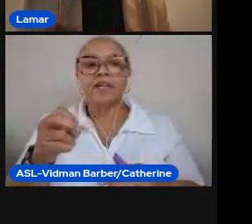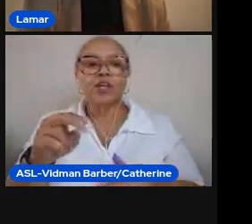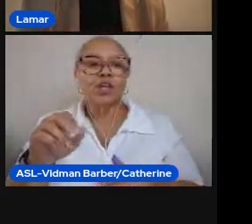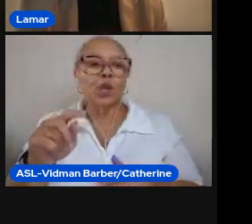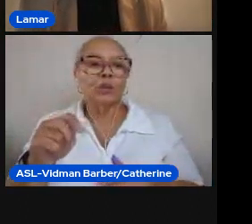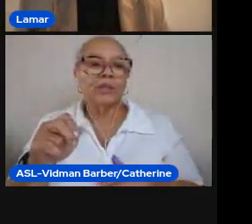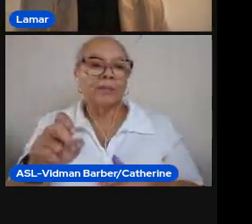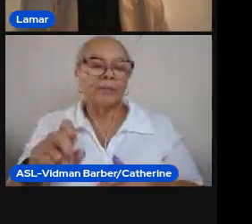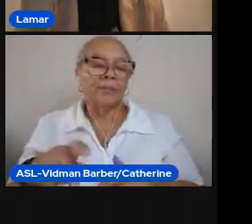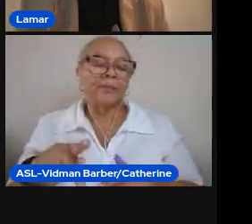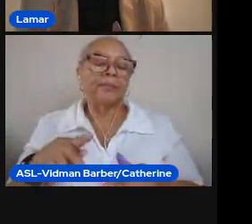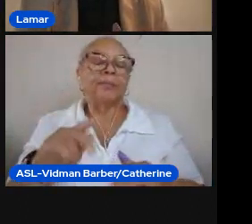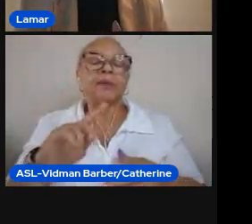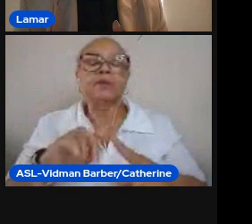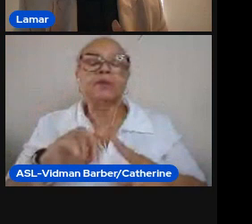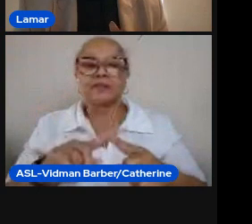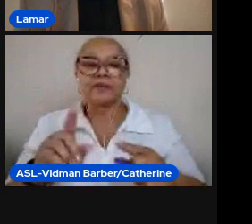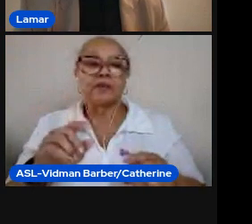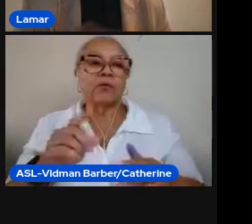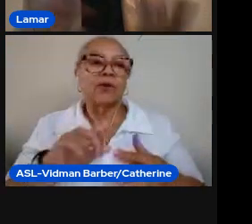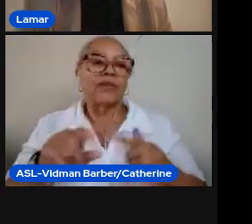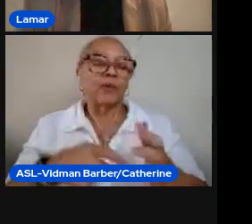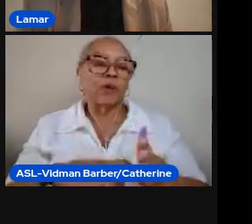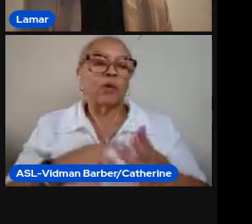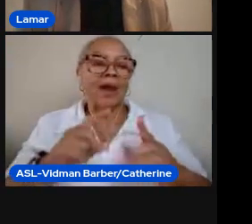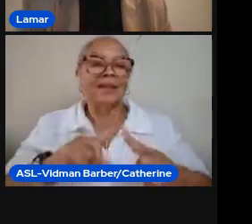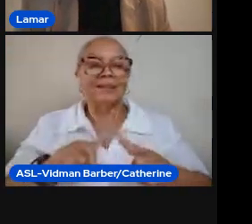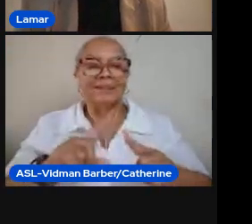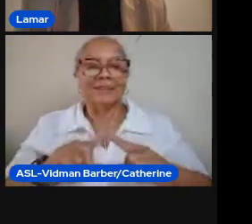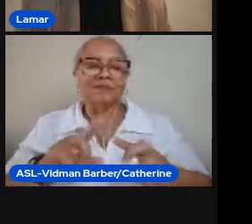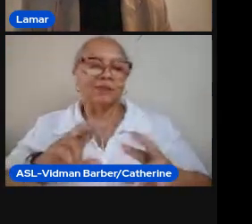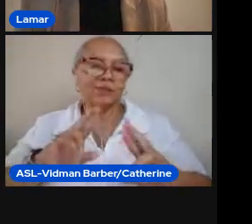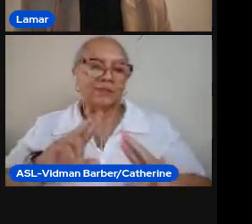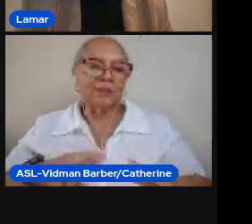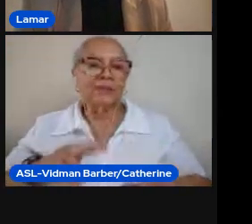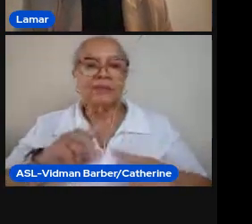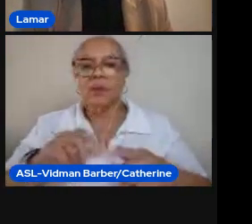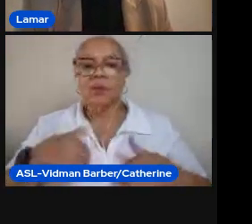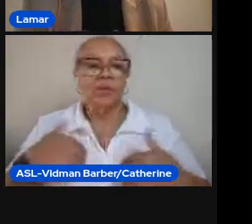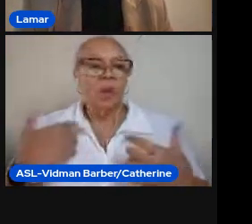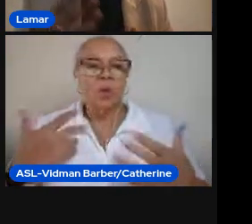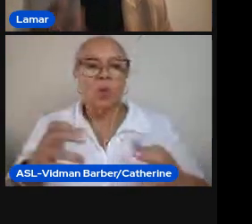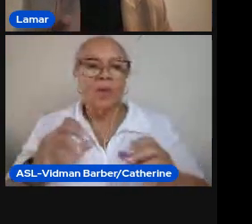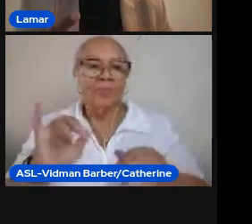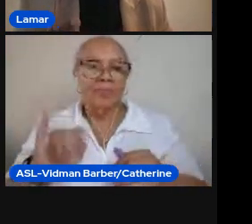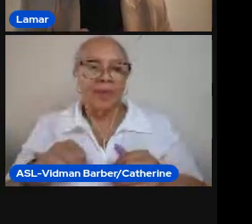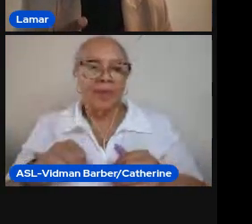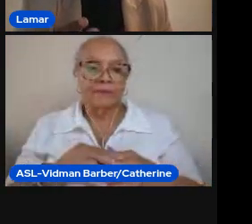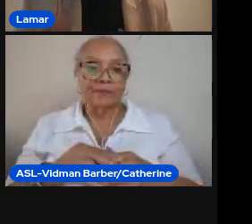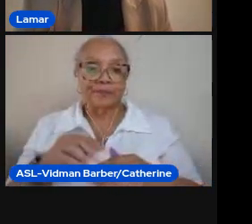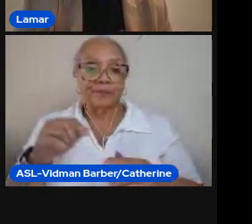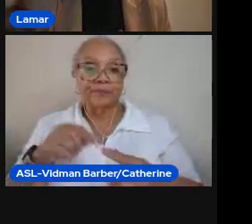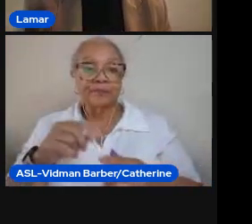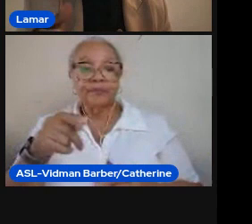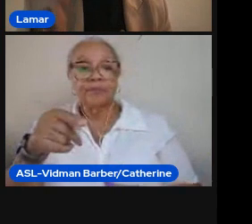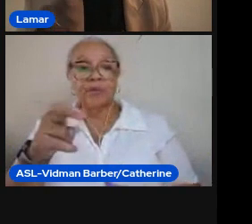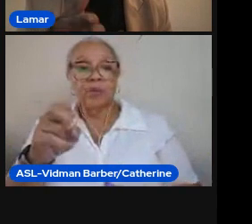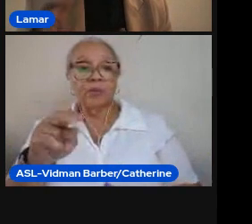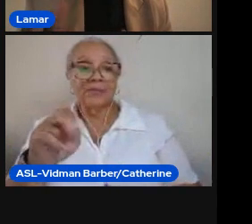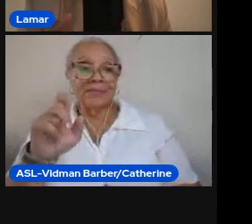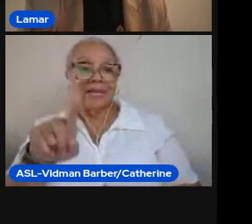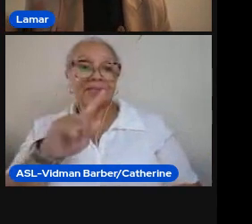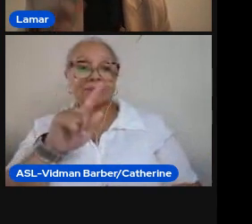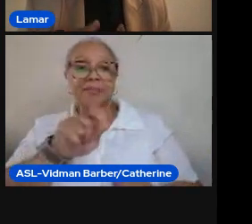different growing conditions and stuff. So we do not want that. This protein also needs to be specific